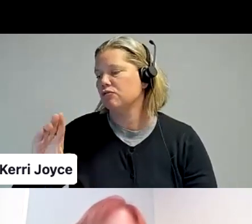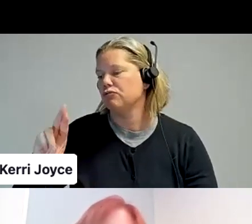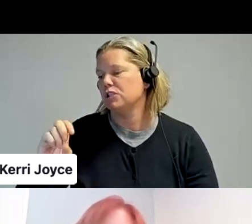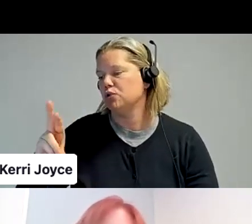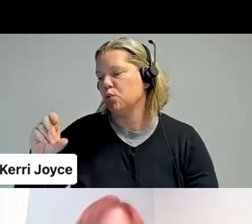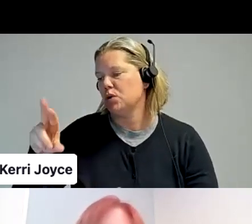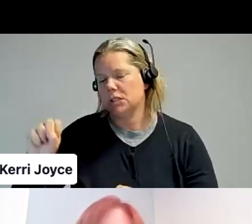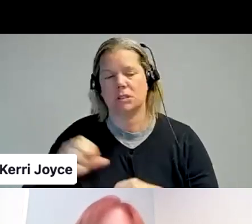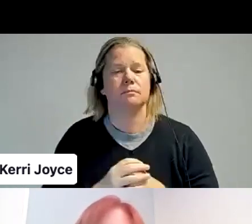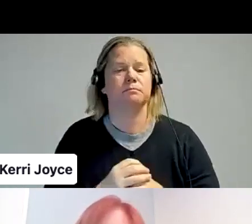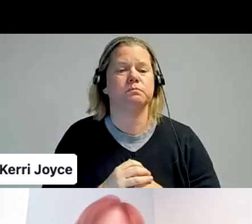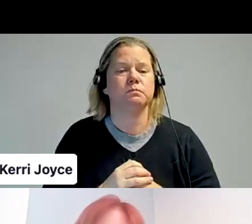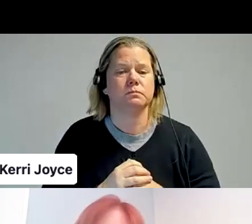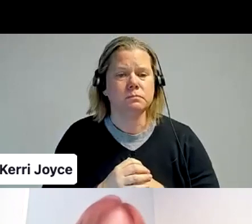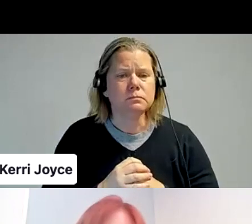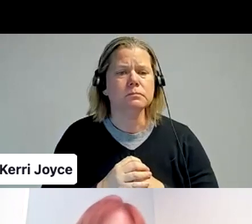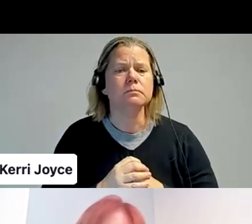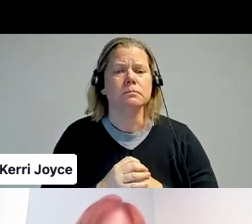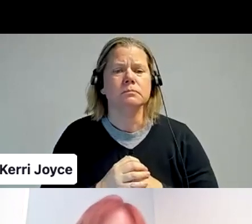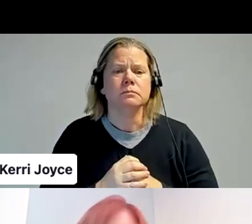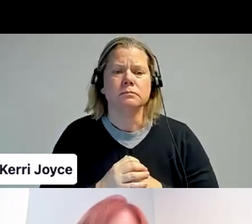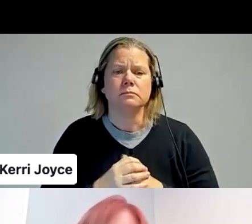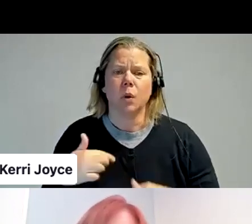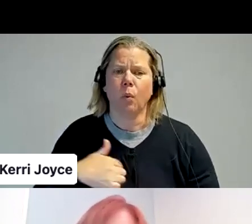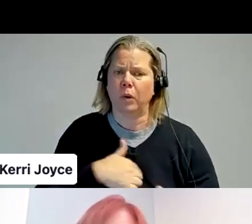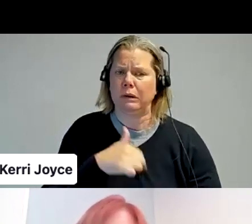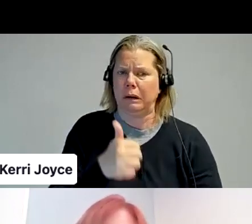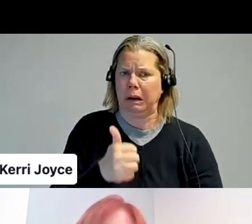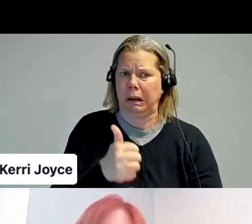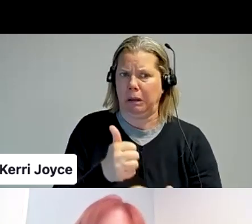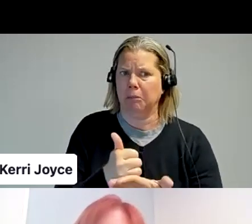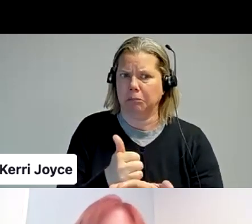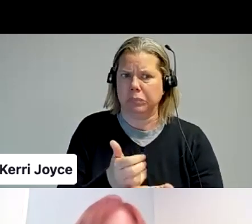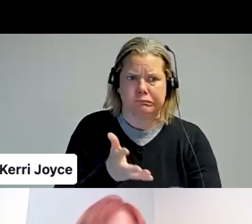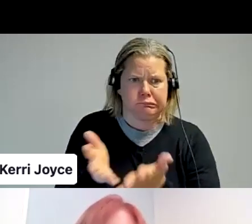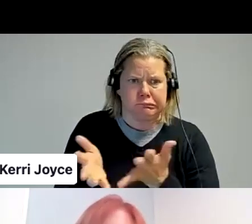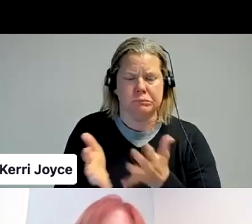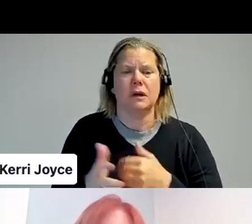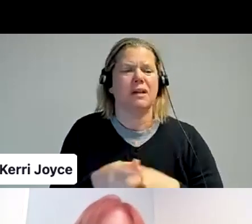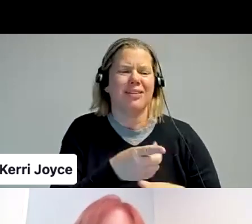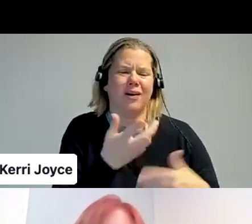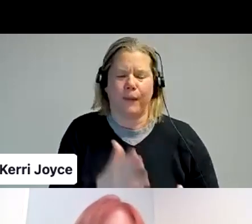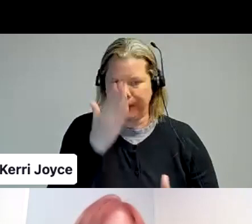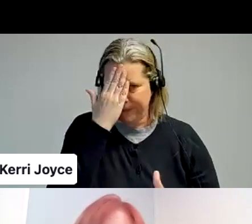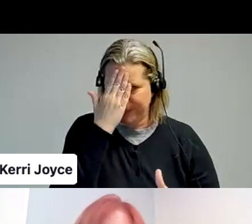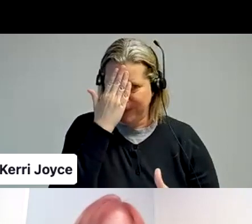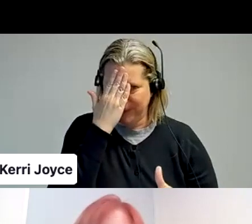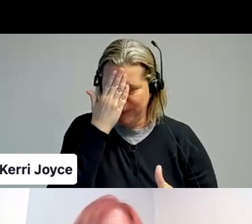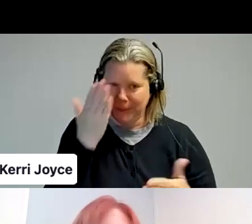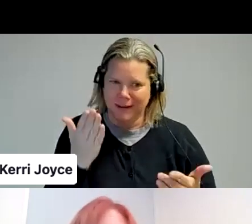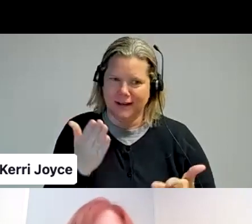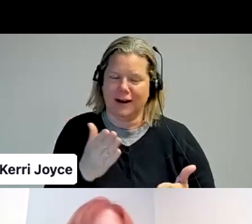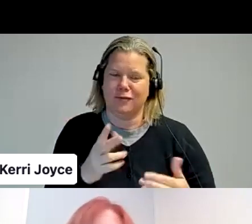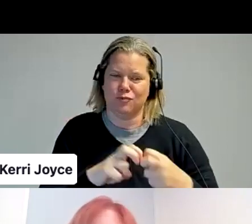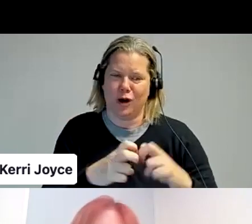ACOs can often bring knowledge and skills to the situation. ACOs are often already aware of problematic local dogs. They